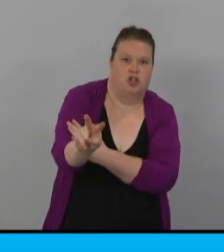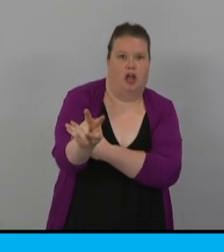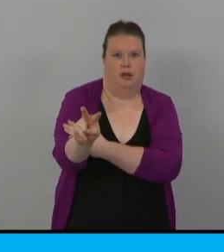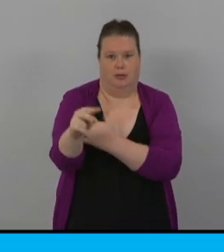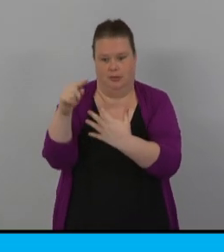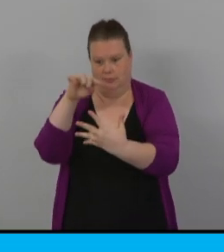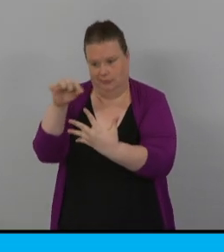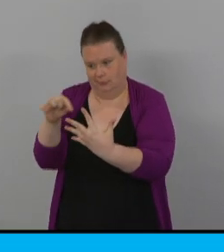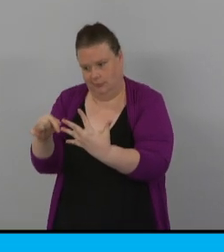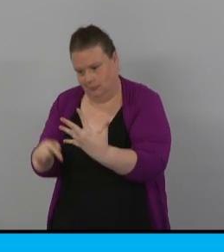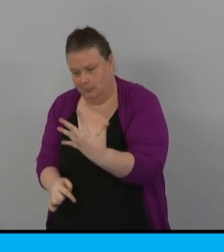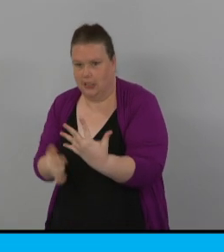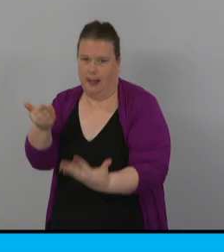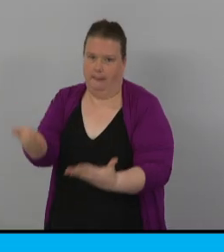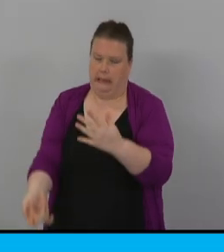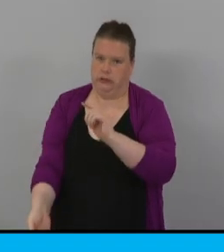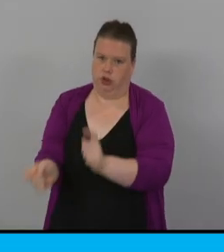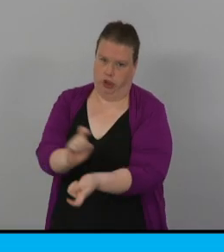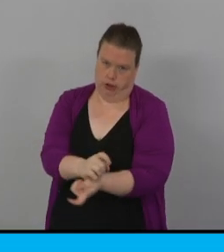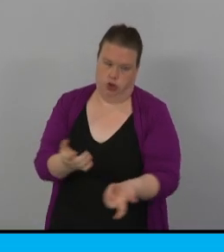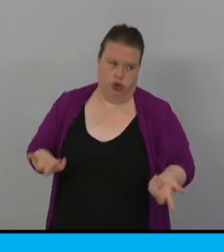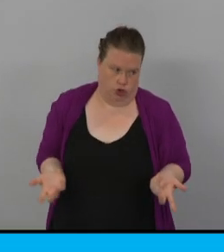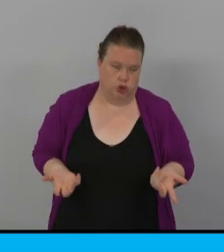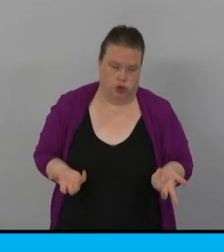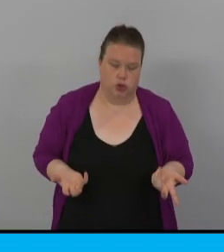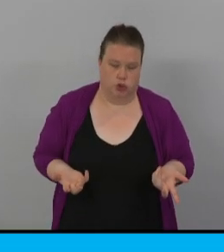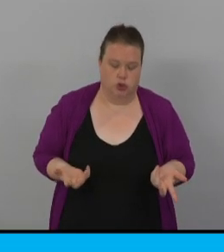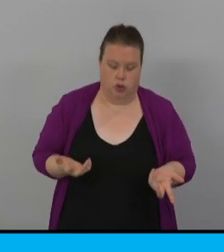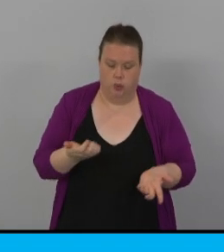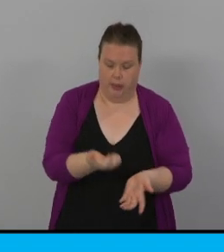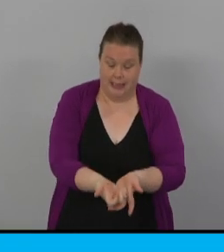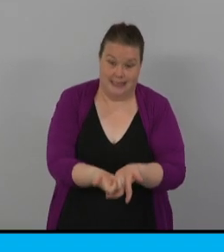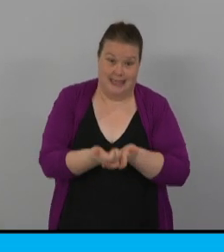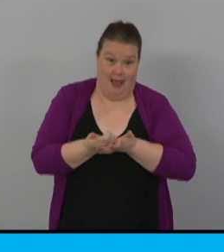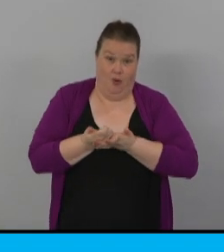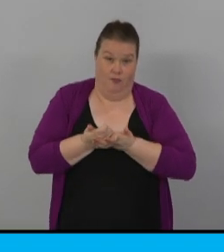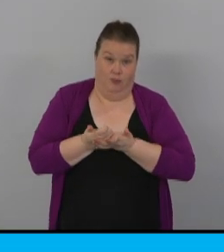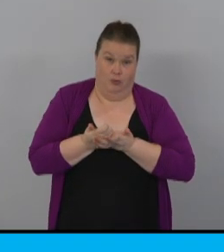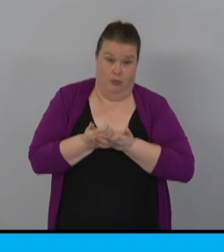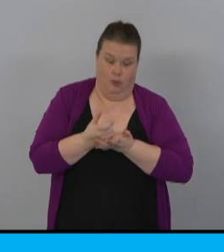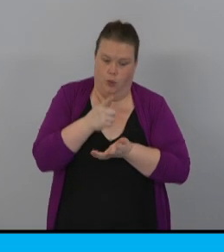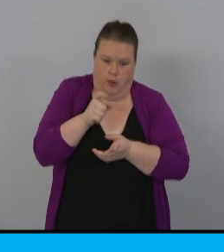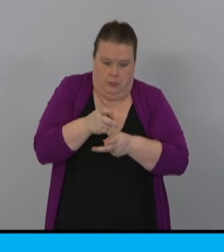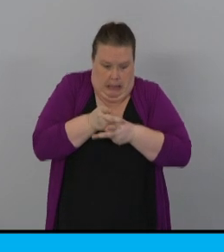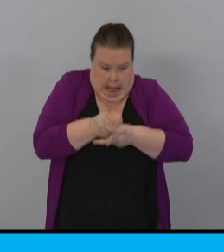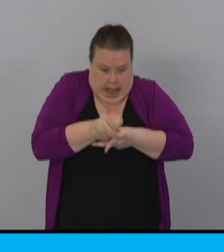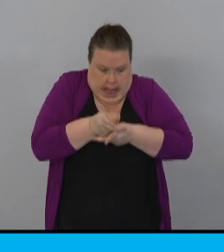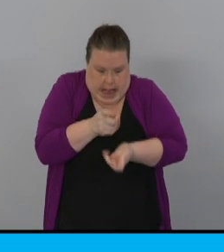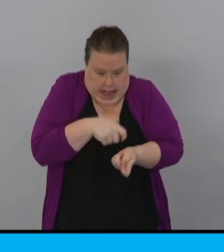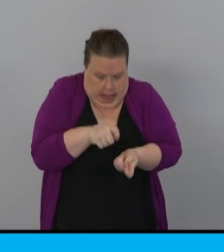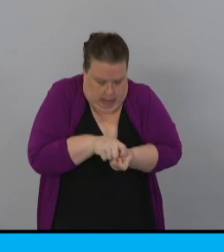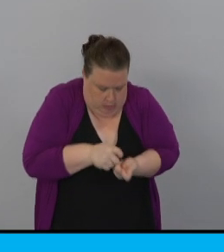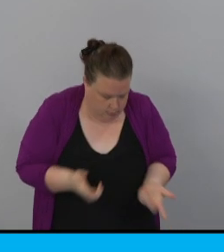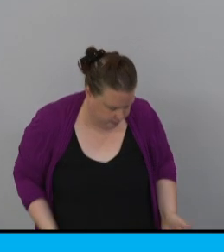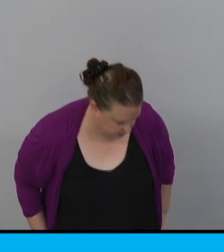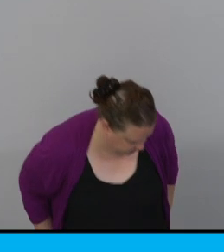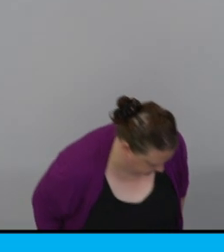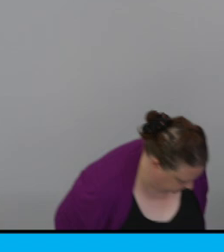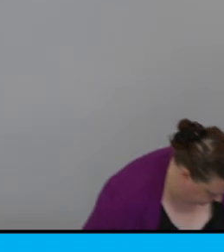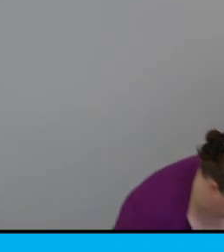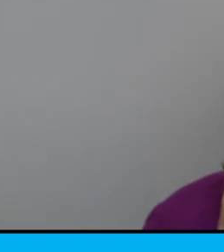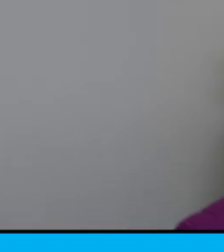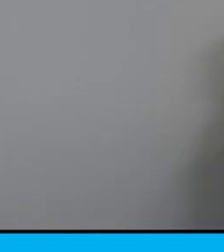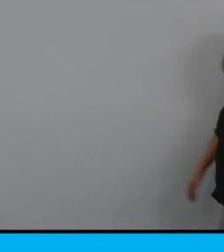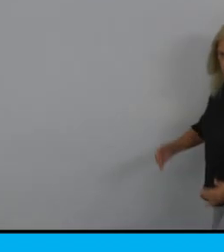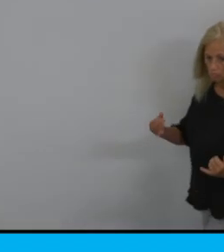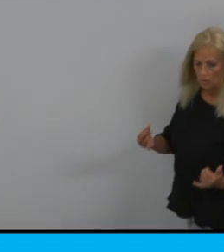be. So that's a little bit helpful that that we don't have to be as careful about that. So, funding of